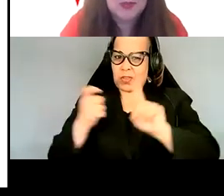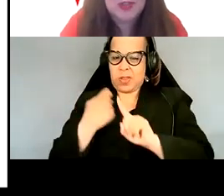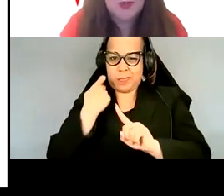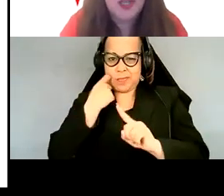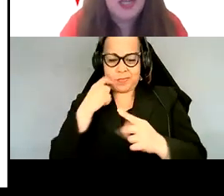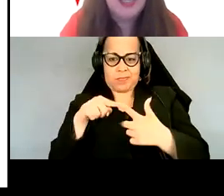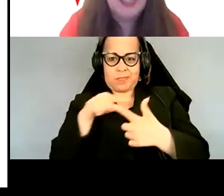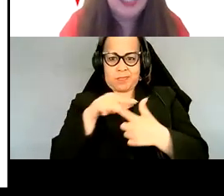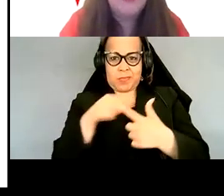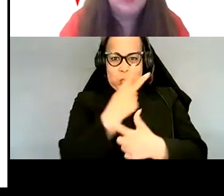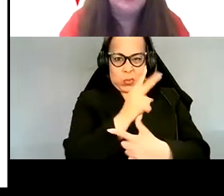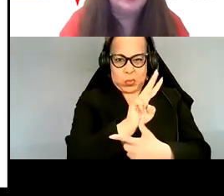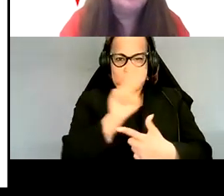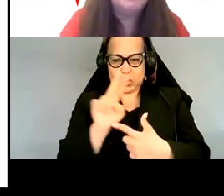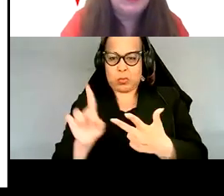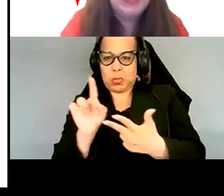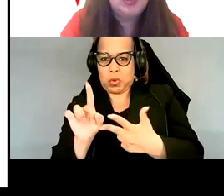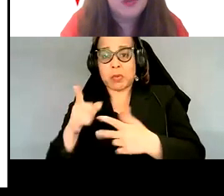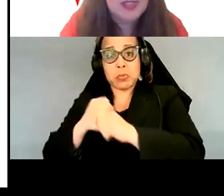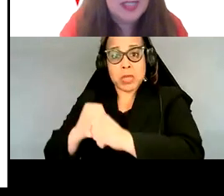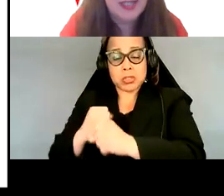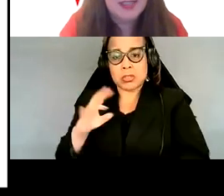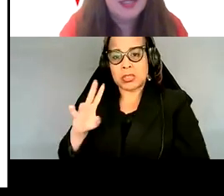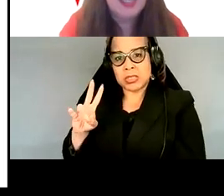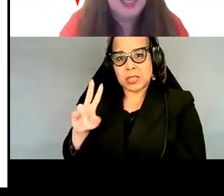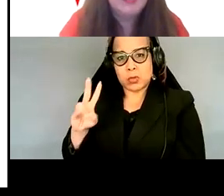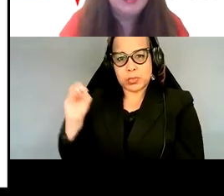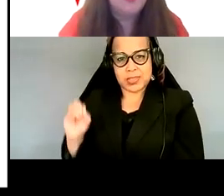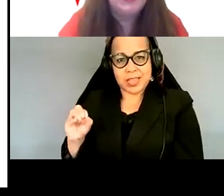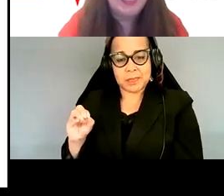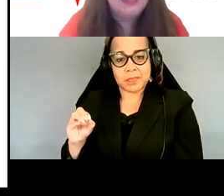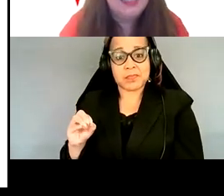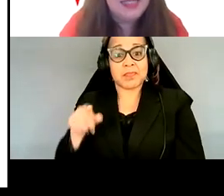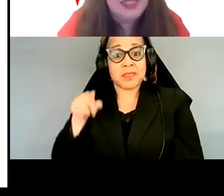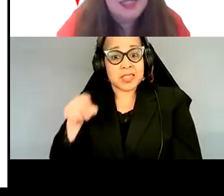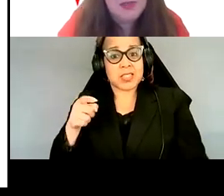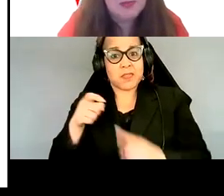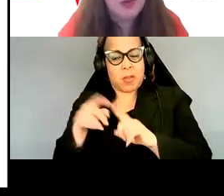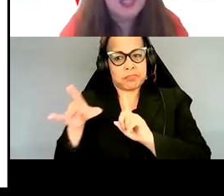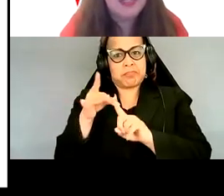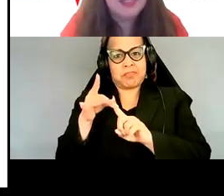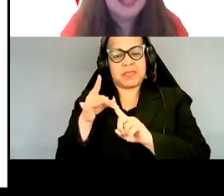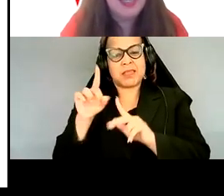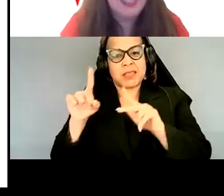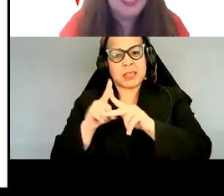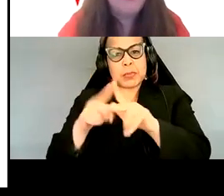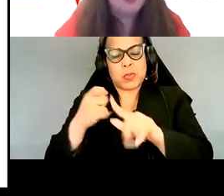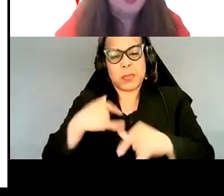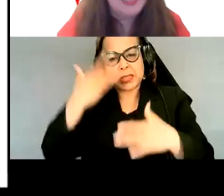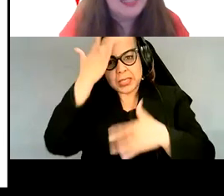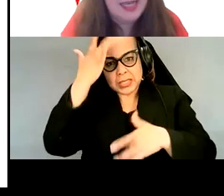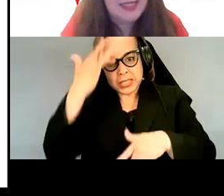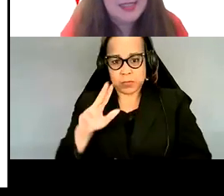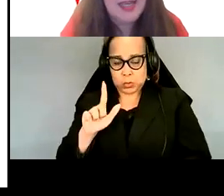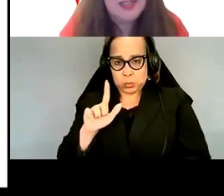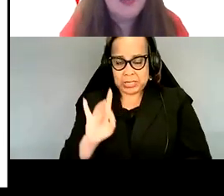previous 2, gives you a protection of 72%. And this is from getting the disease, symptoms from the disease. And after